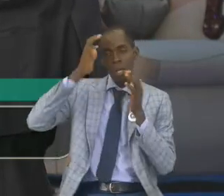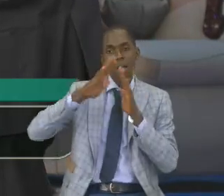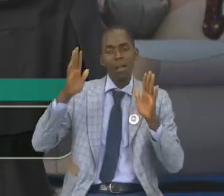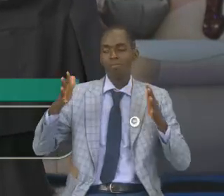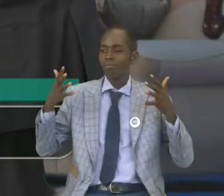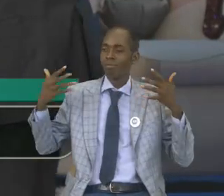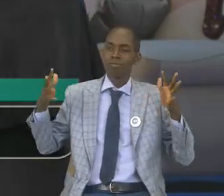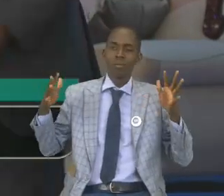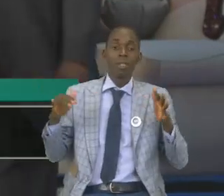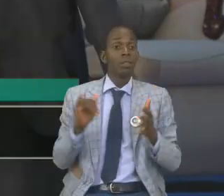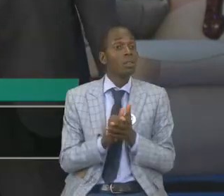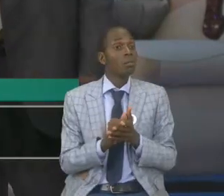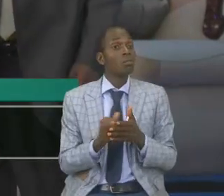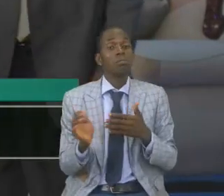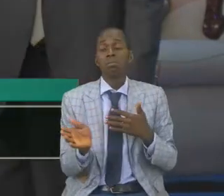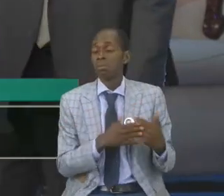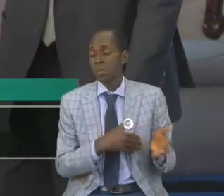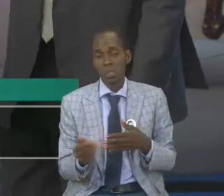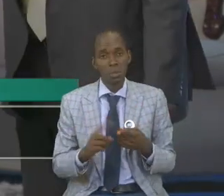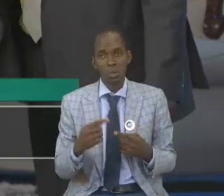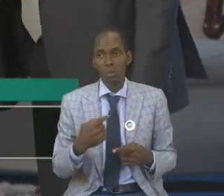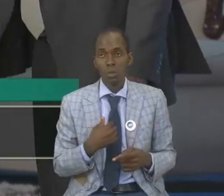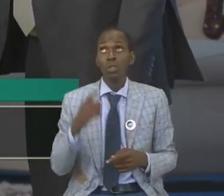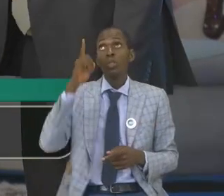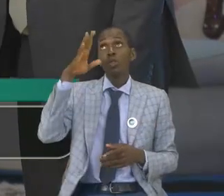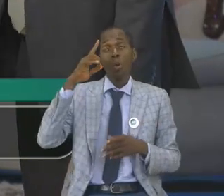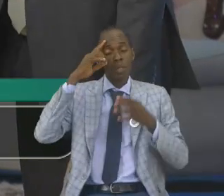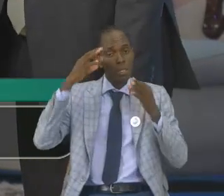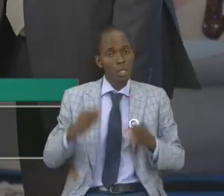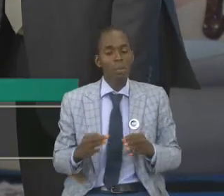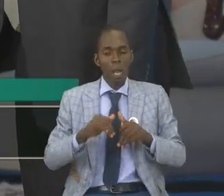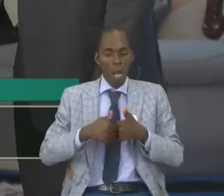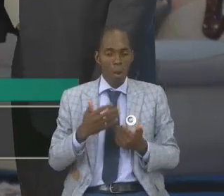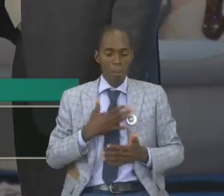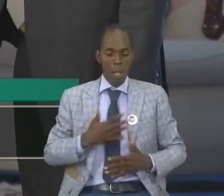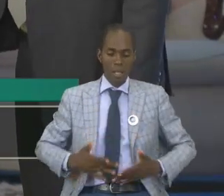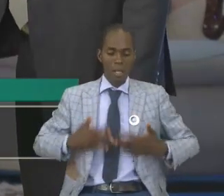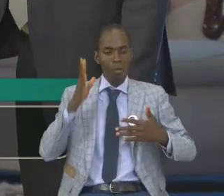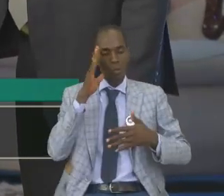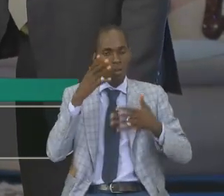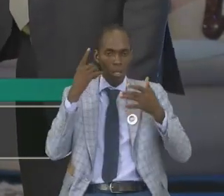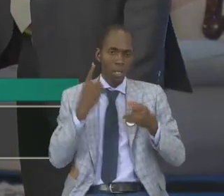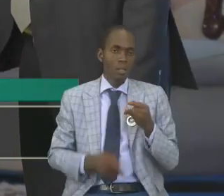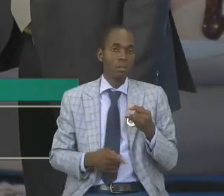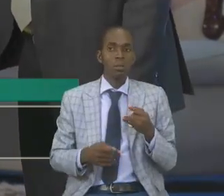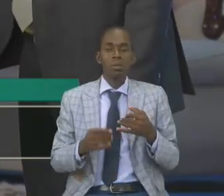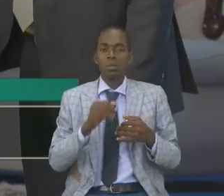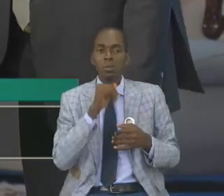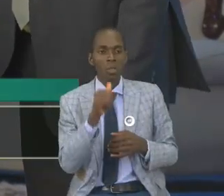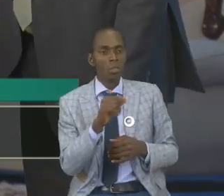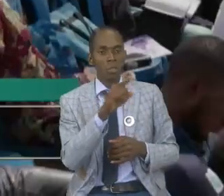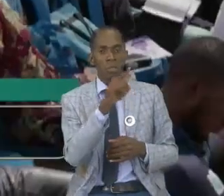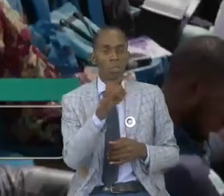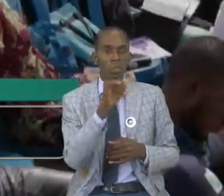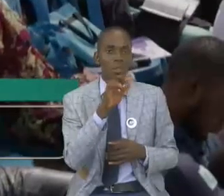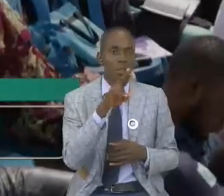it doesn't matter. God determines how my life will end. Neither Cyrus or Darius, nor